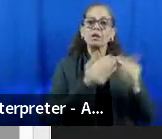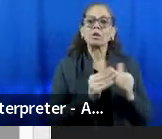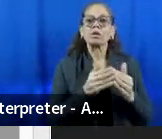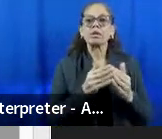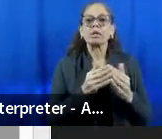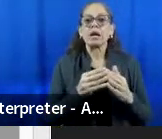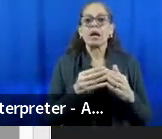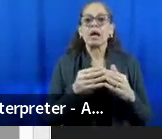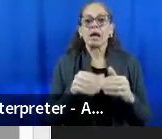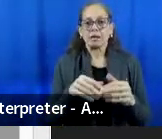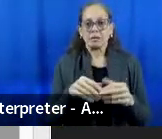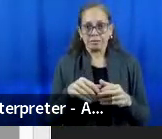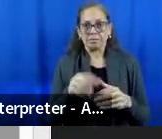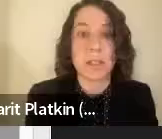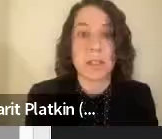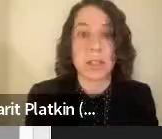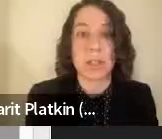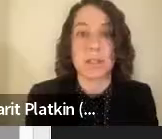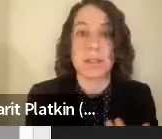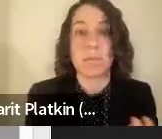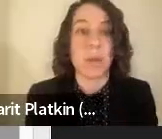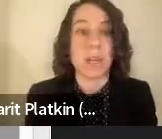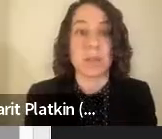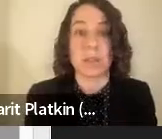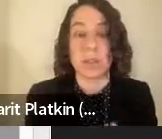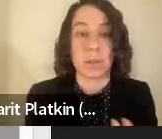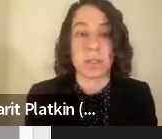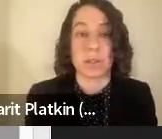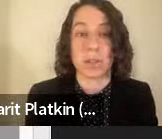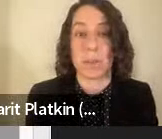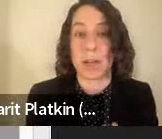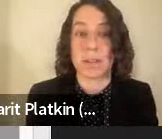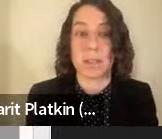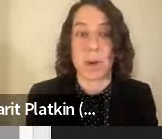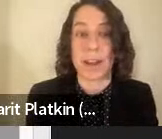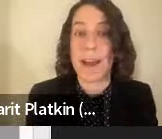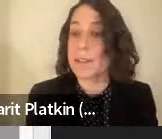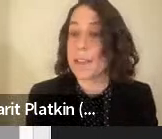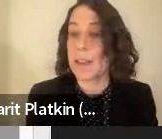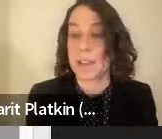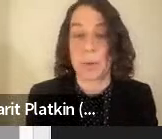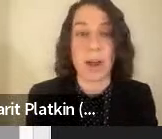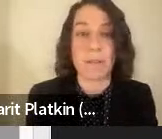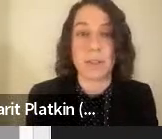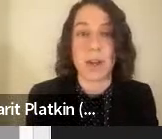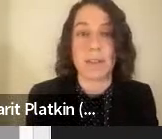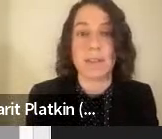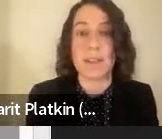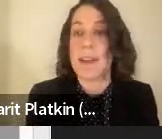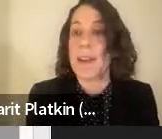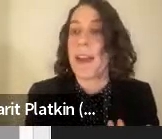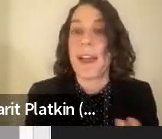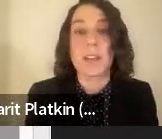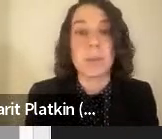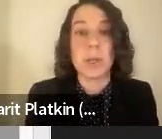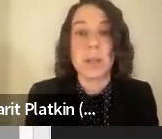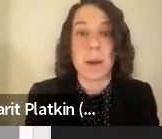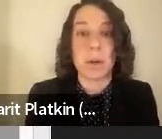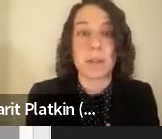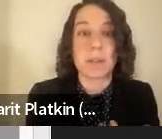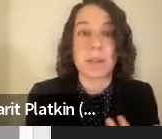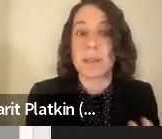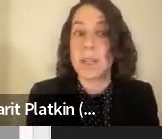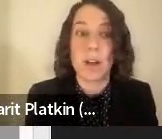statements. Advocacy and nonprofit organizations may use it to do research about citywide housing and demographic trends. And